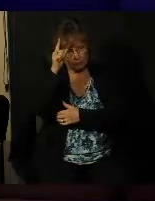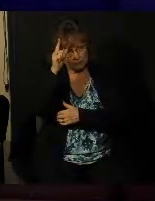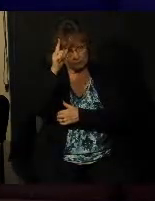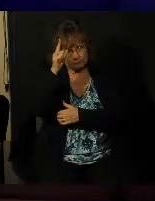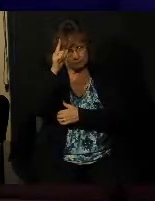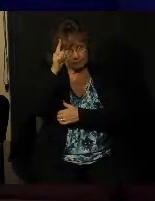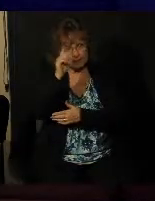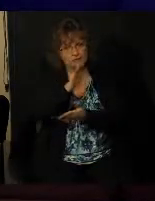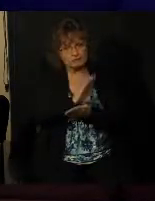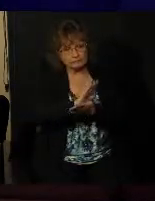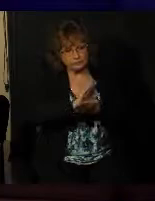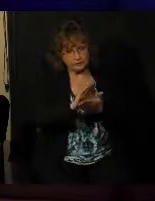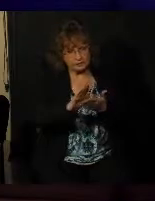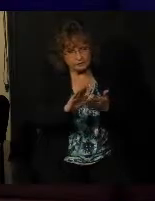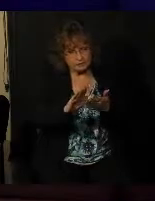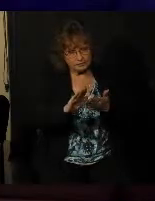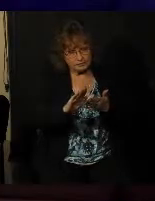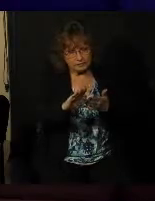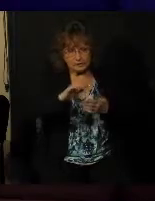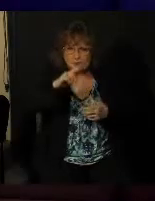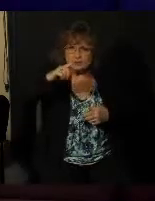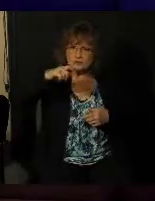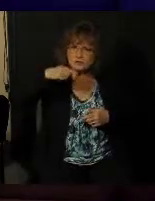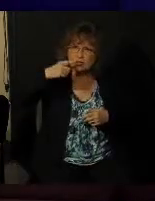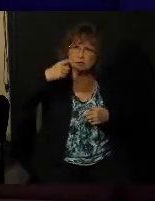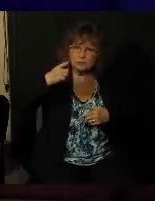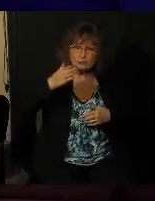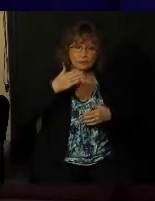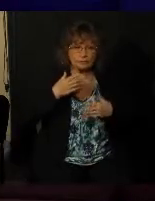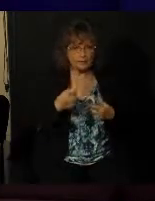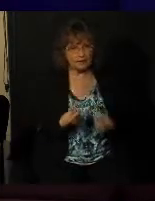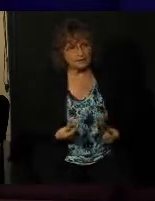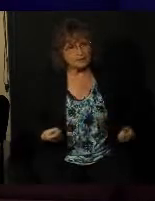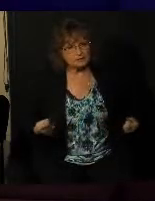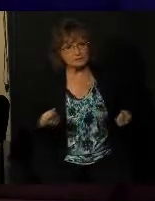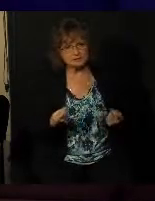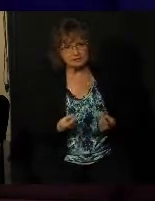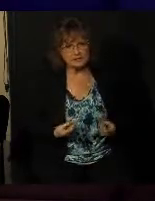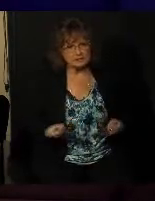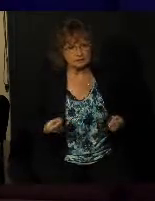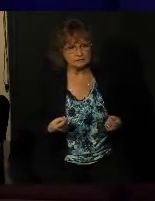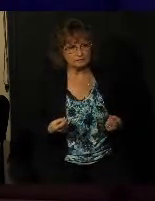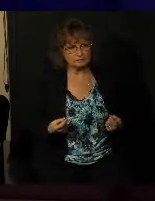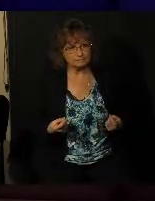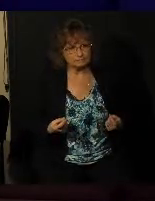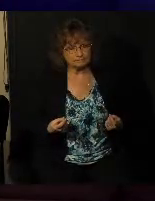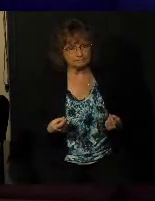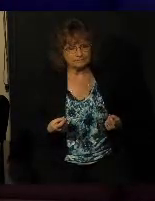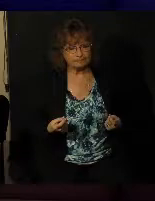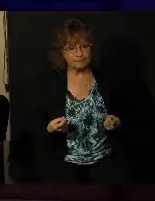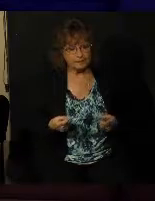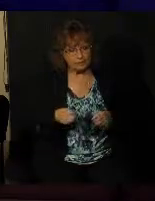I confess my sin with feeling and lamentation, a broken heart, a contrite spirit,